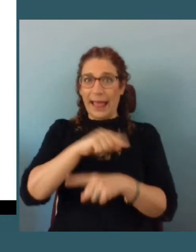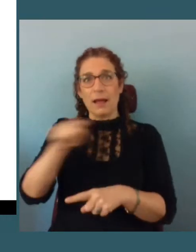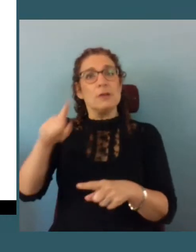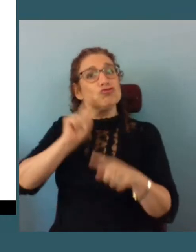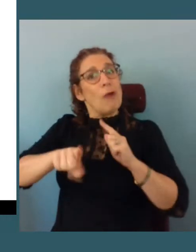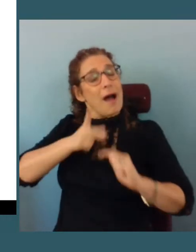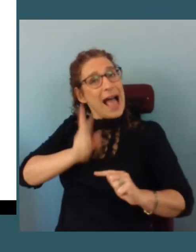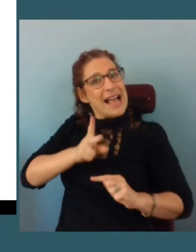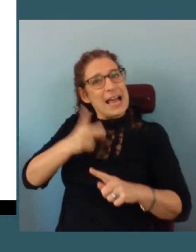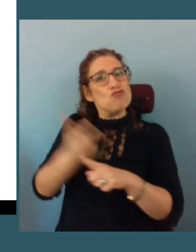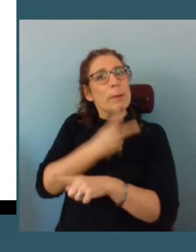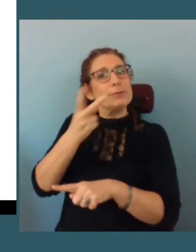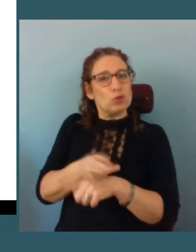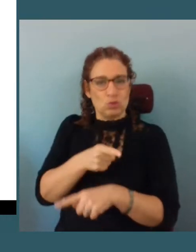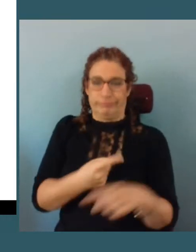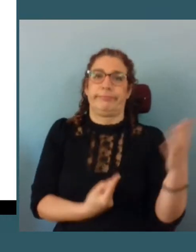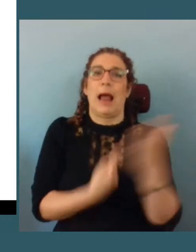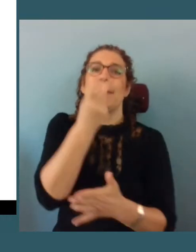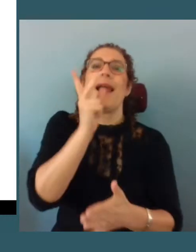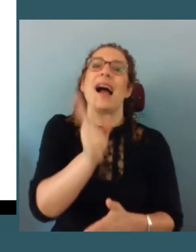that.